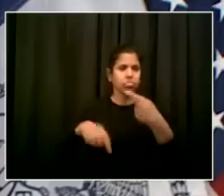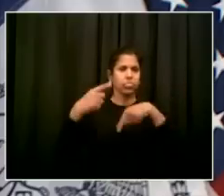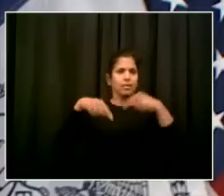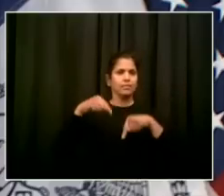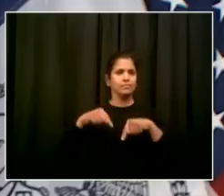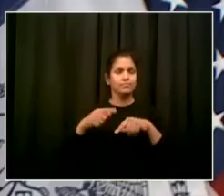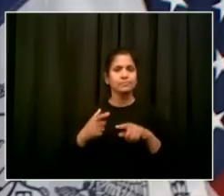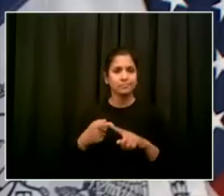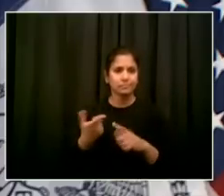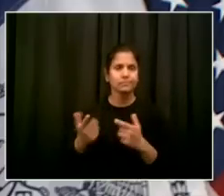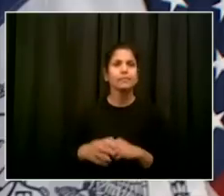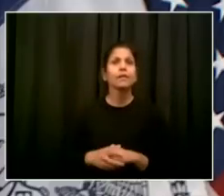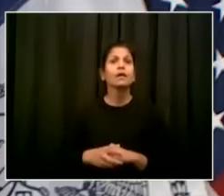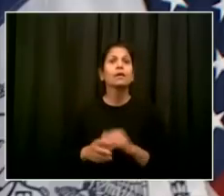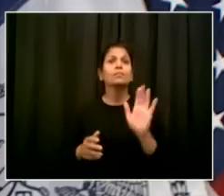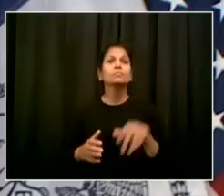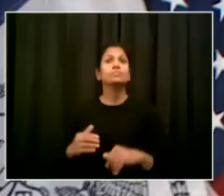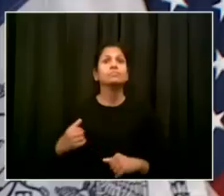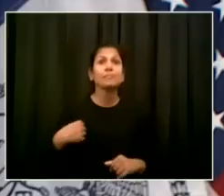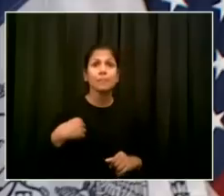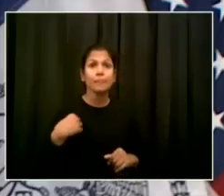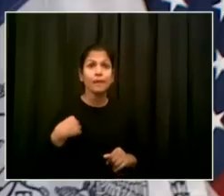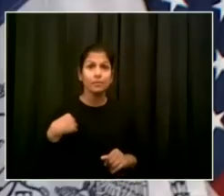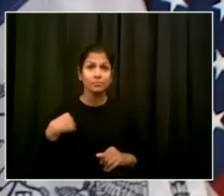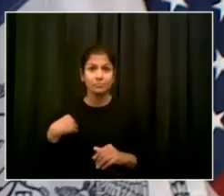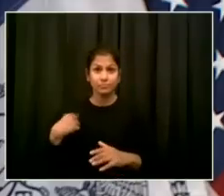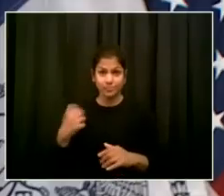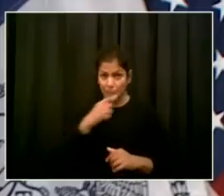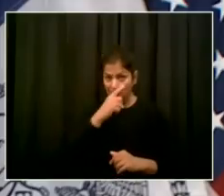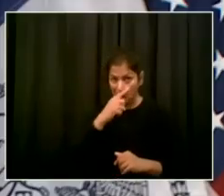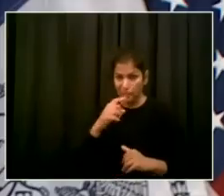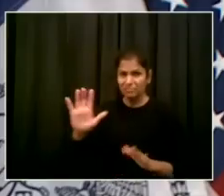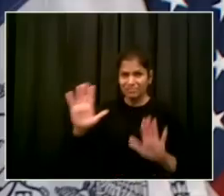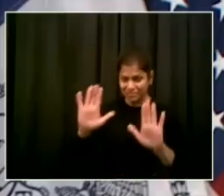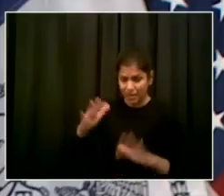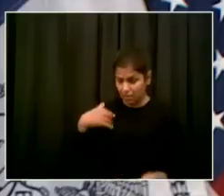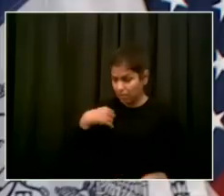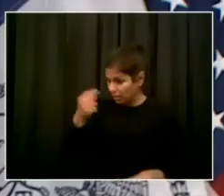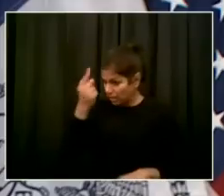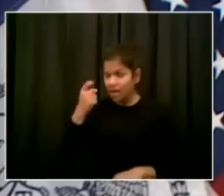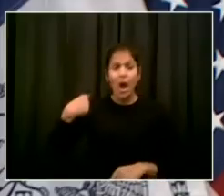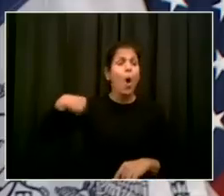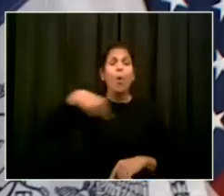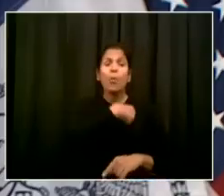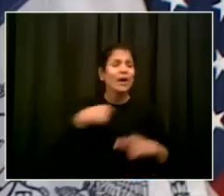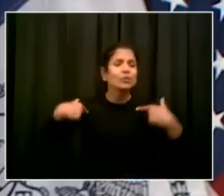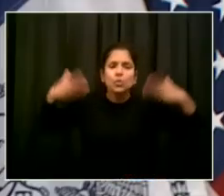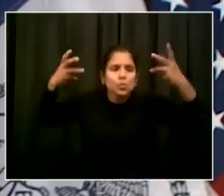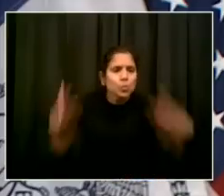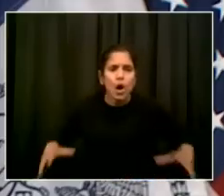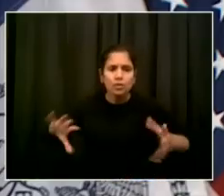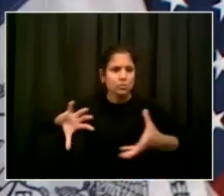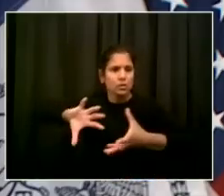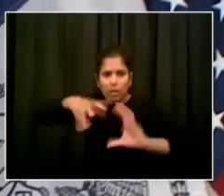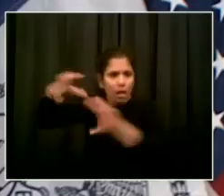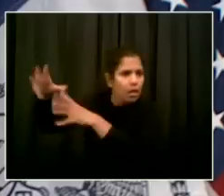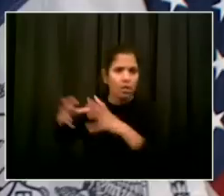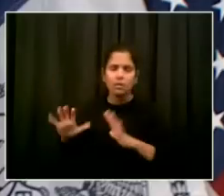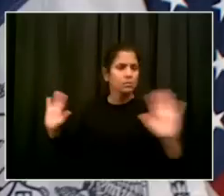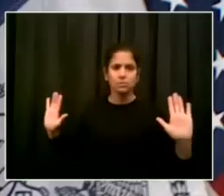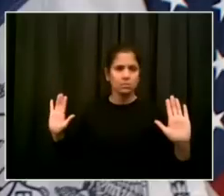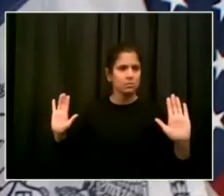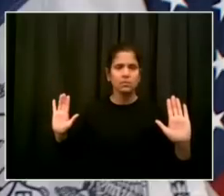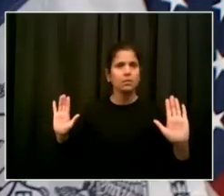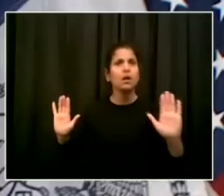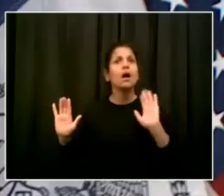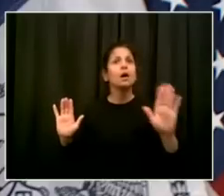are united on this. I do expect a clearer response going forward. I think there were some issues